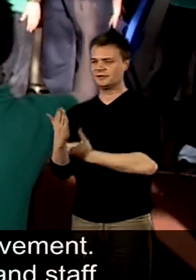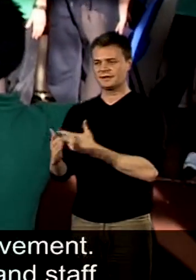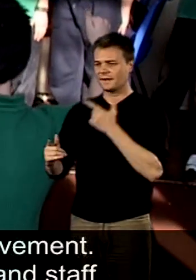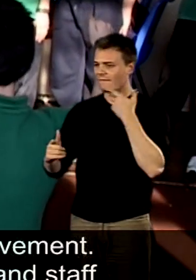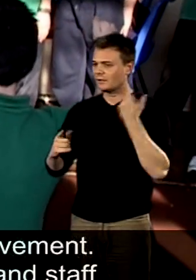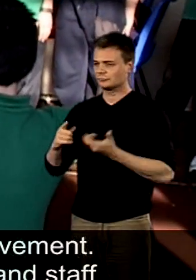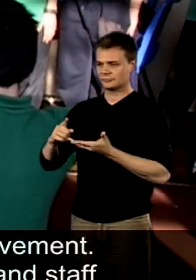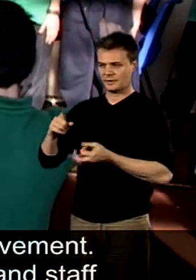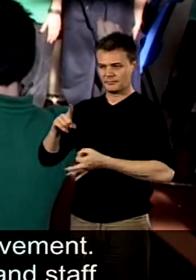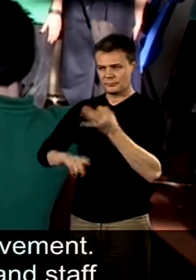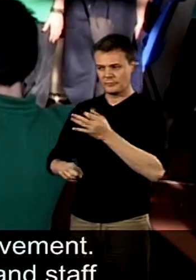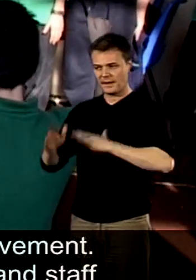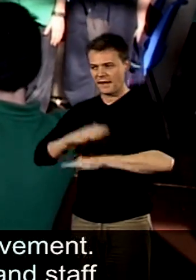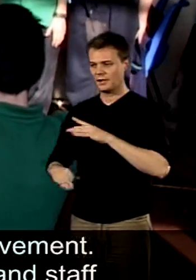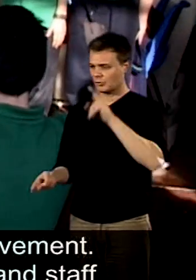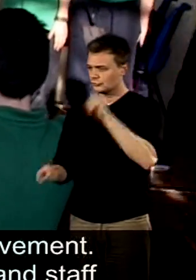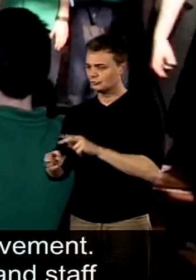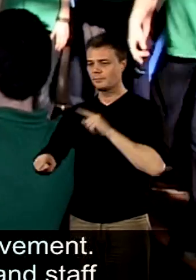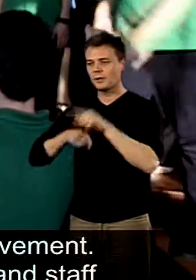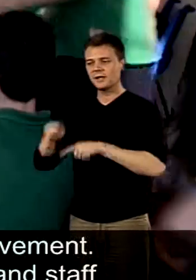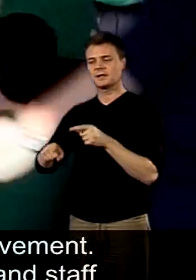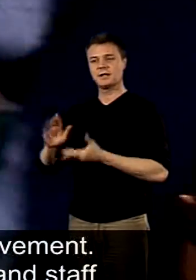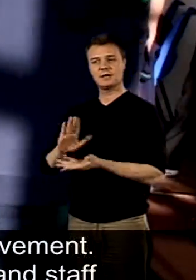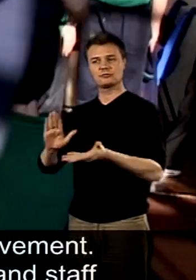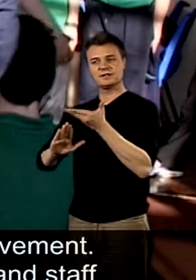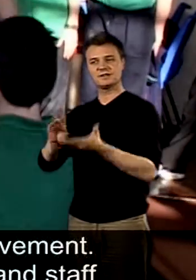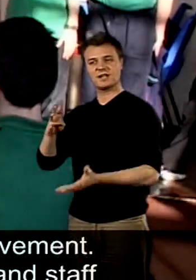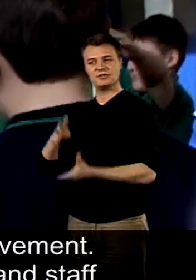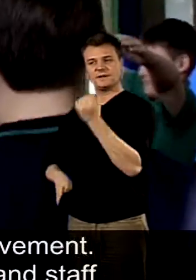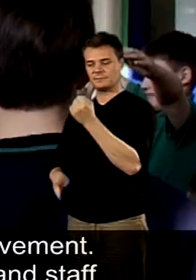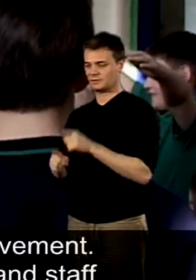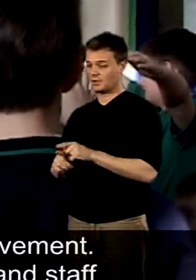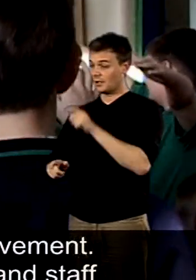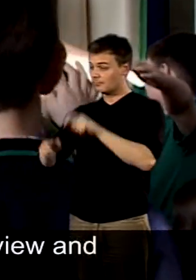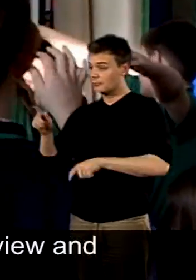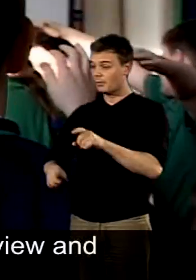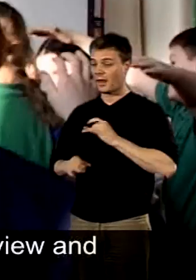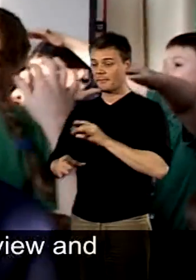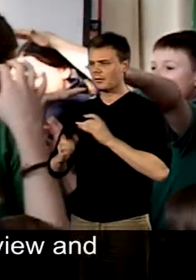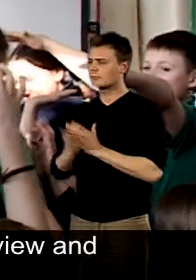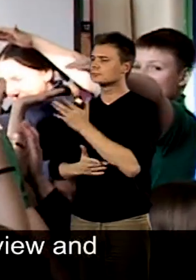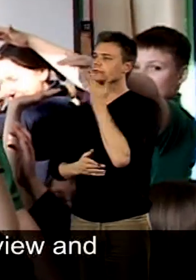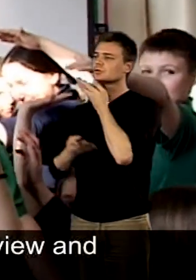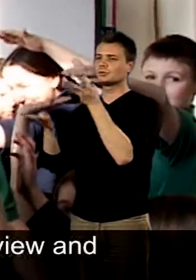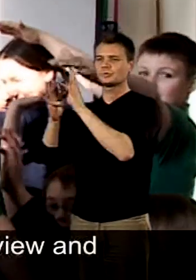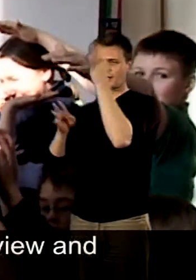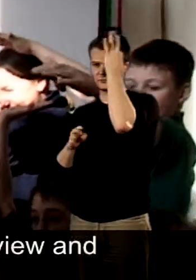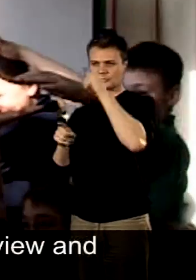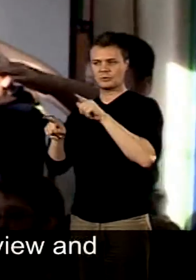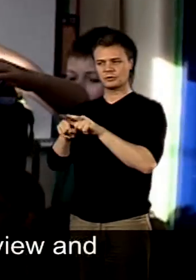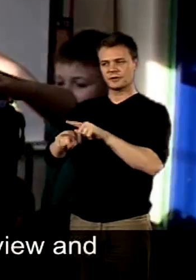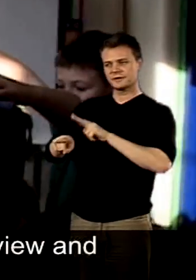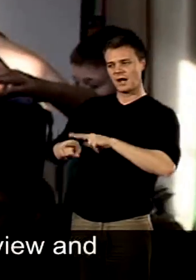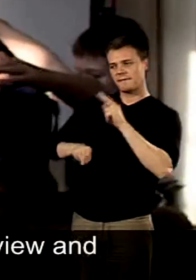behaviour, reduce bullying and increase achievement. Pupil input through school council and staff evaluation are used to